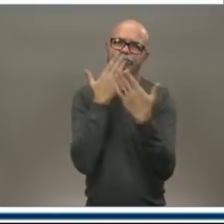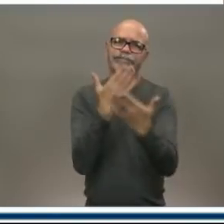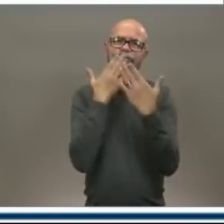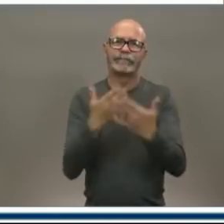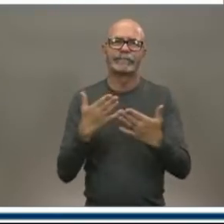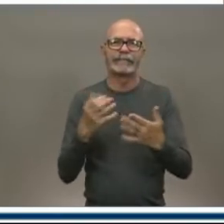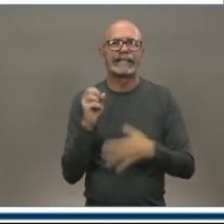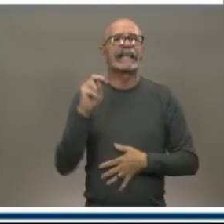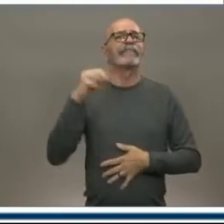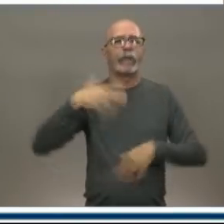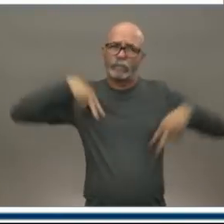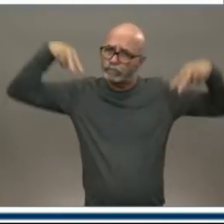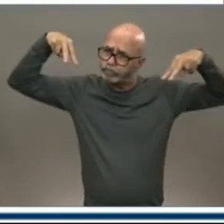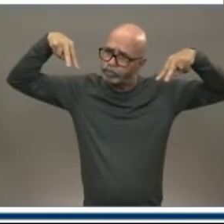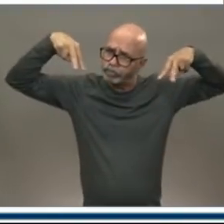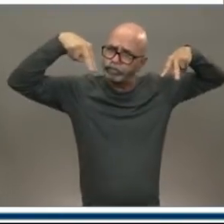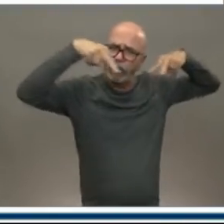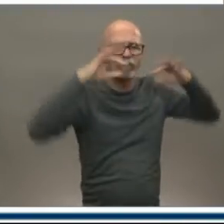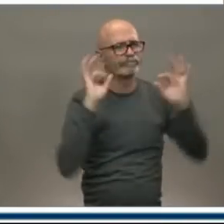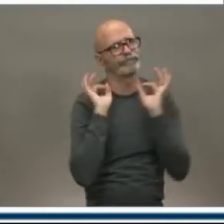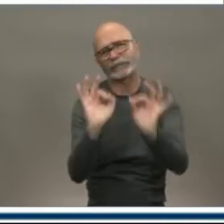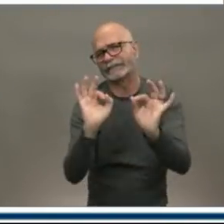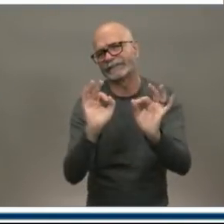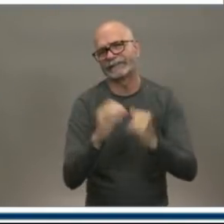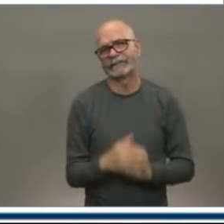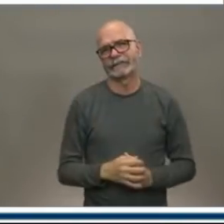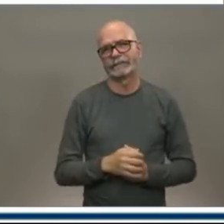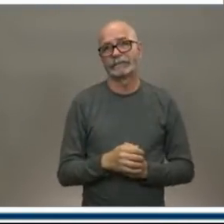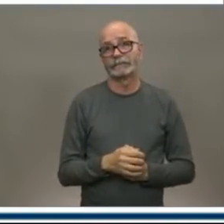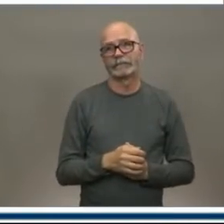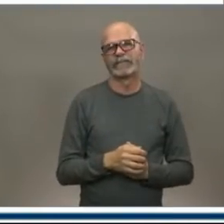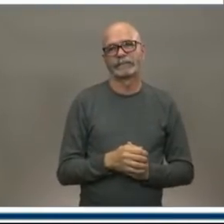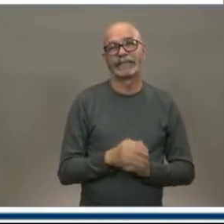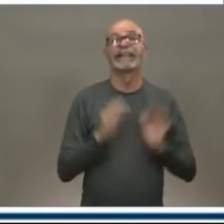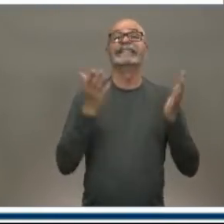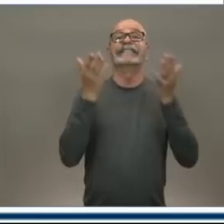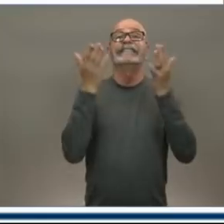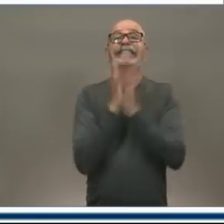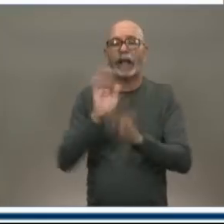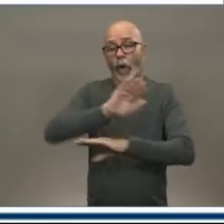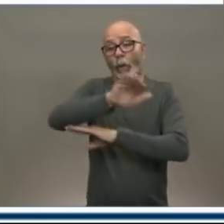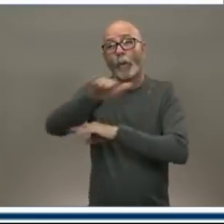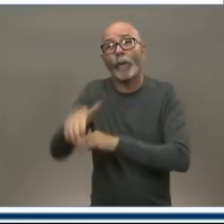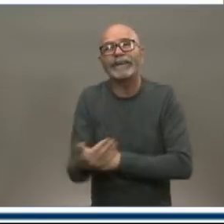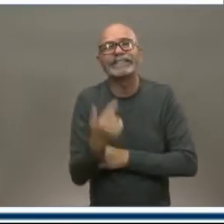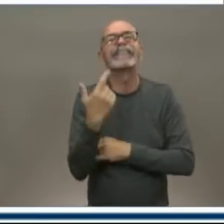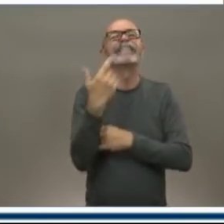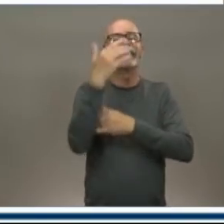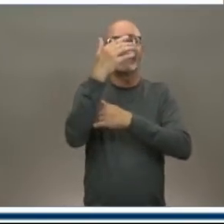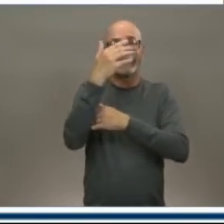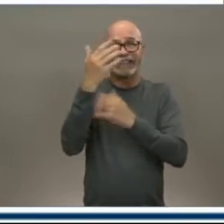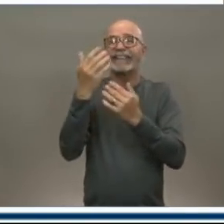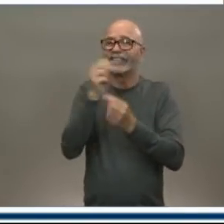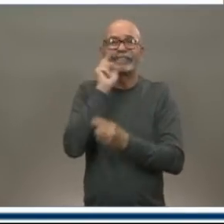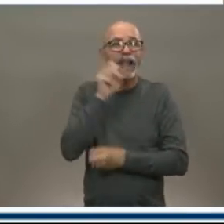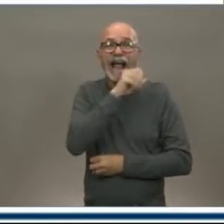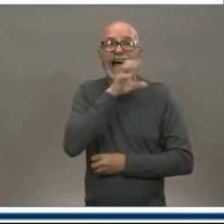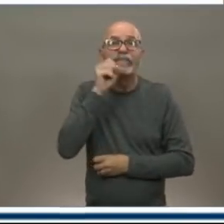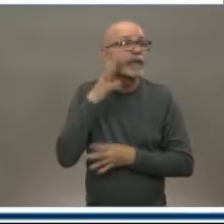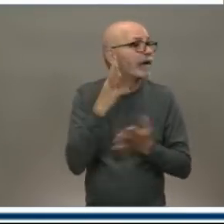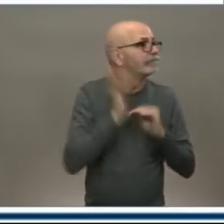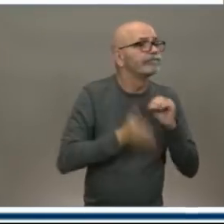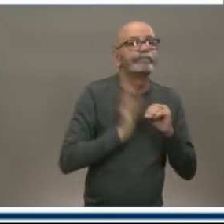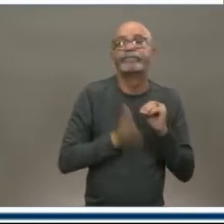into the early hours of Sunday morning doing their job. Unfortunately, however, I've heard that